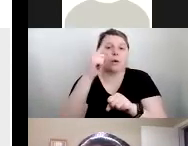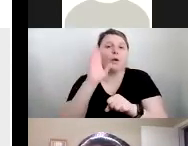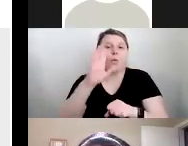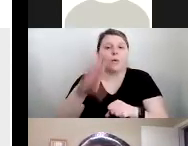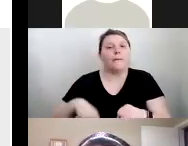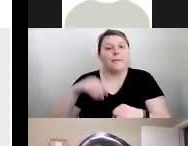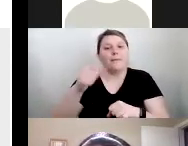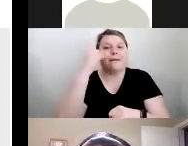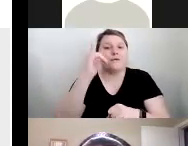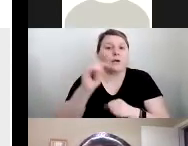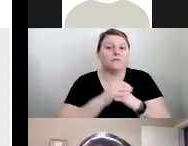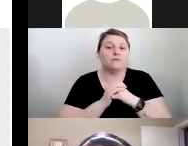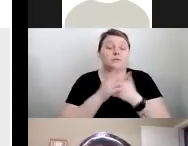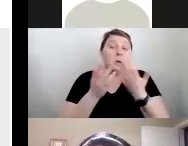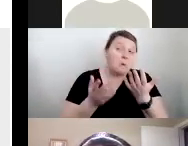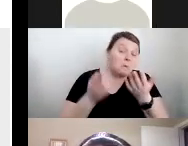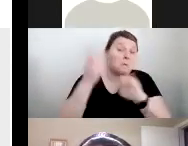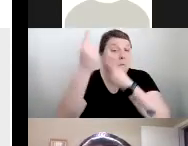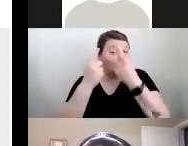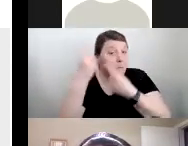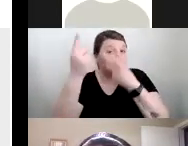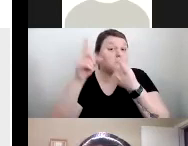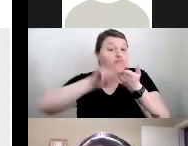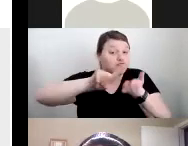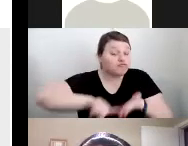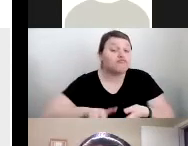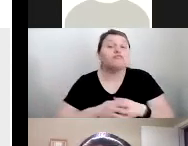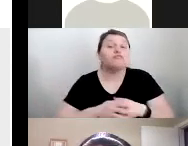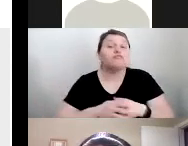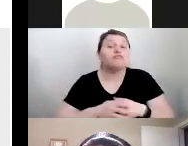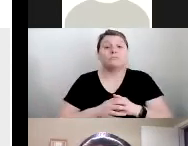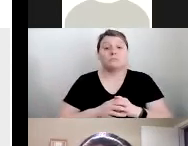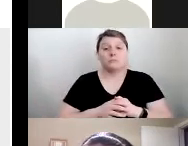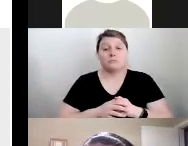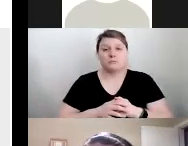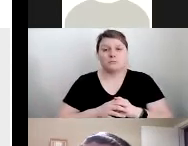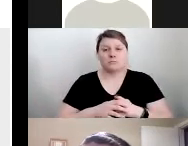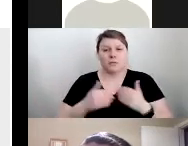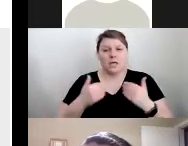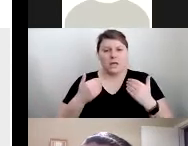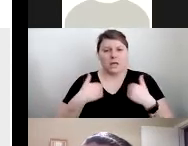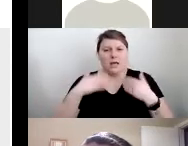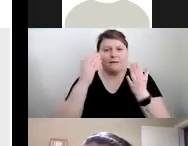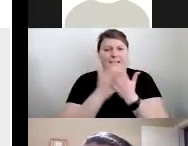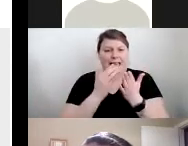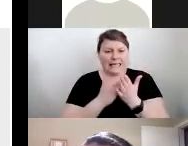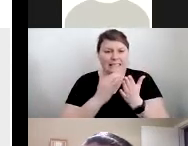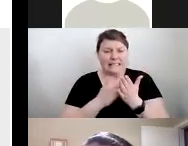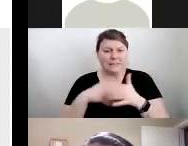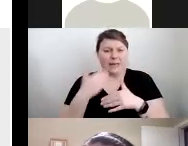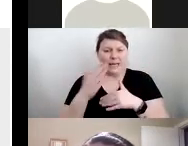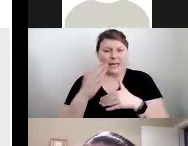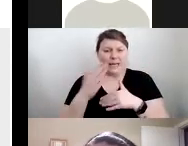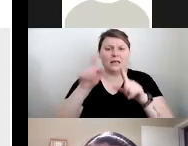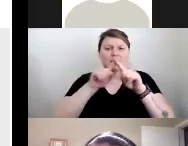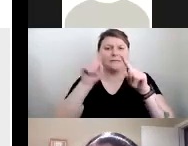it. So definitely something to look up. I actually have a list, I think, in my next slide of all the